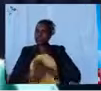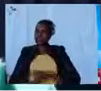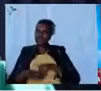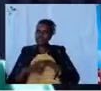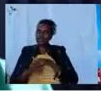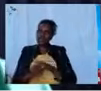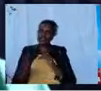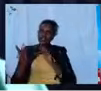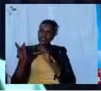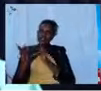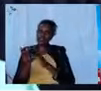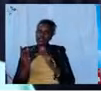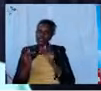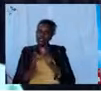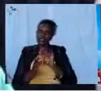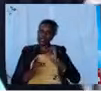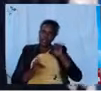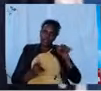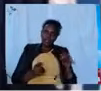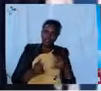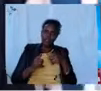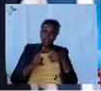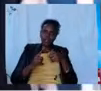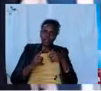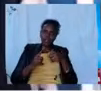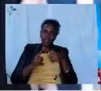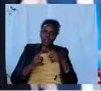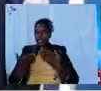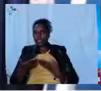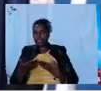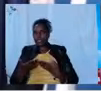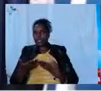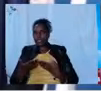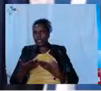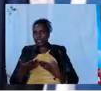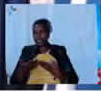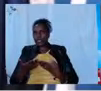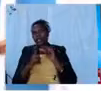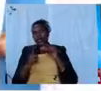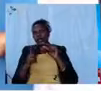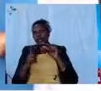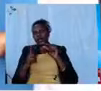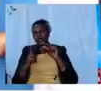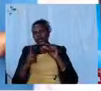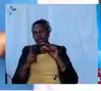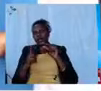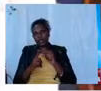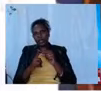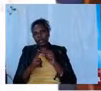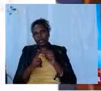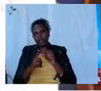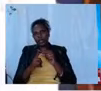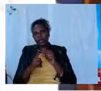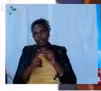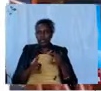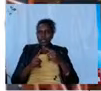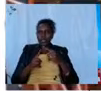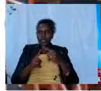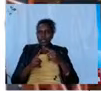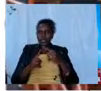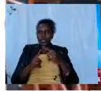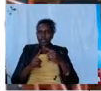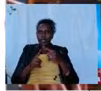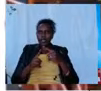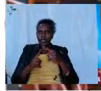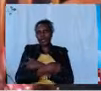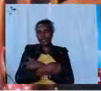to trust in Jesus, just to take him at his word, just